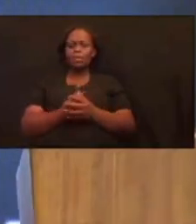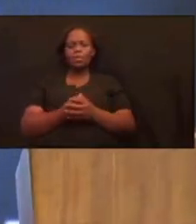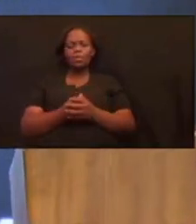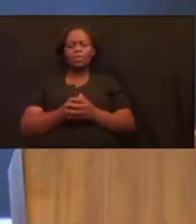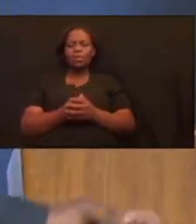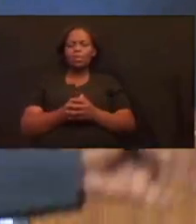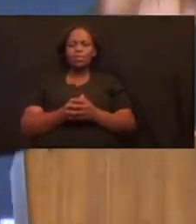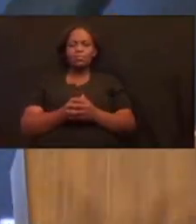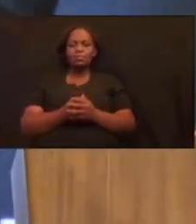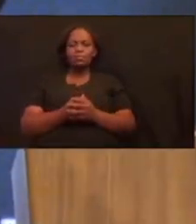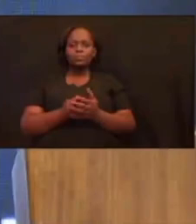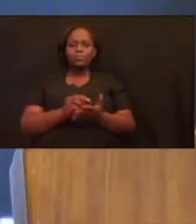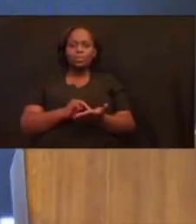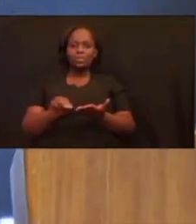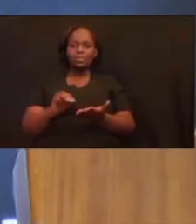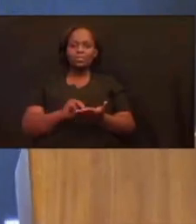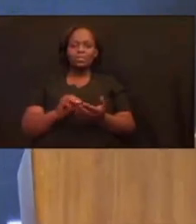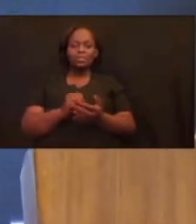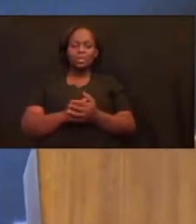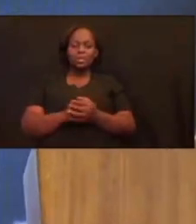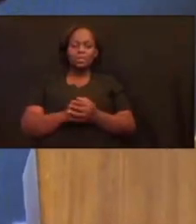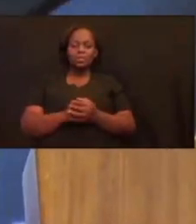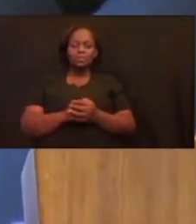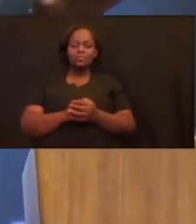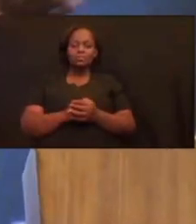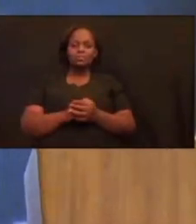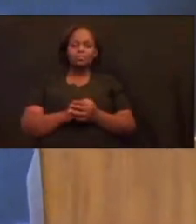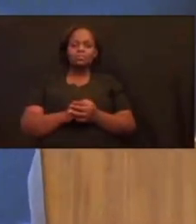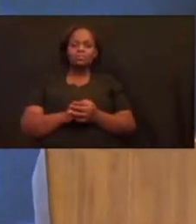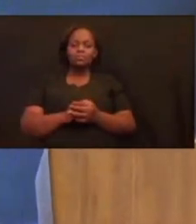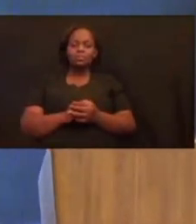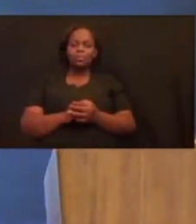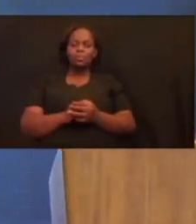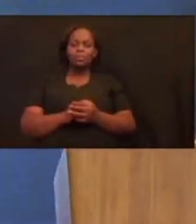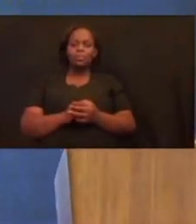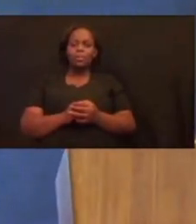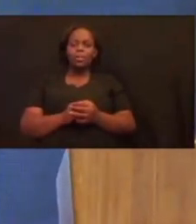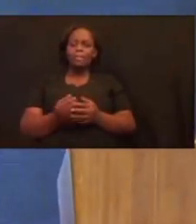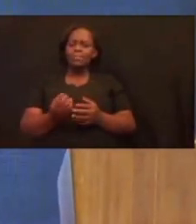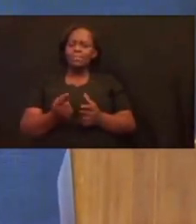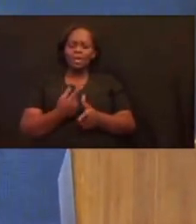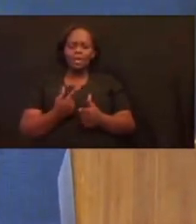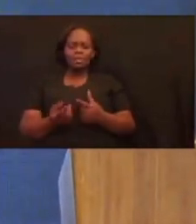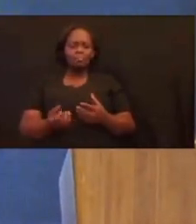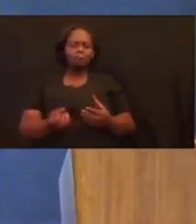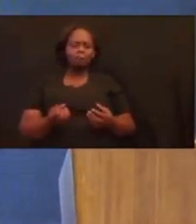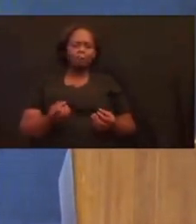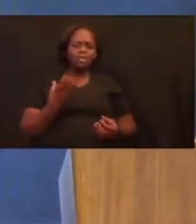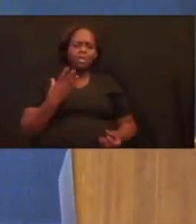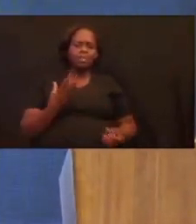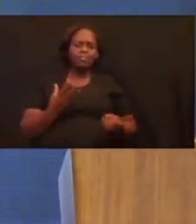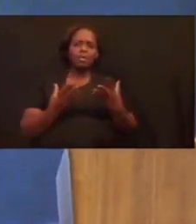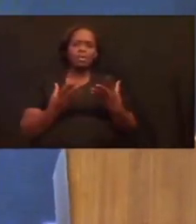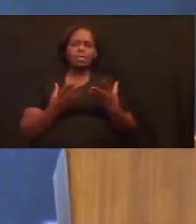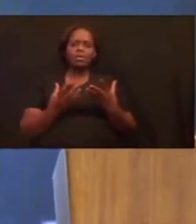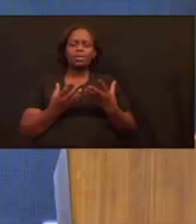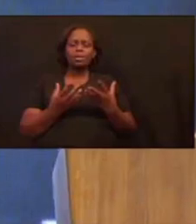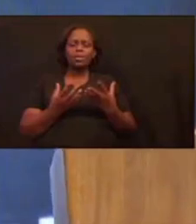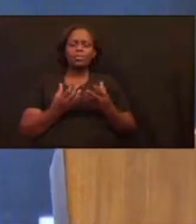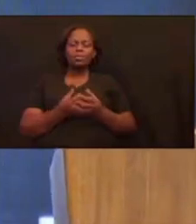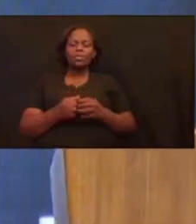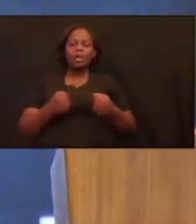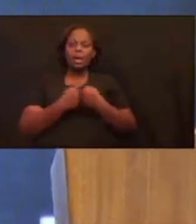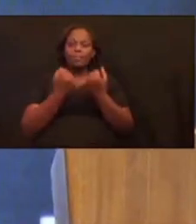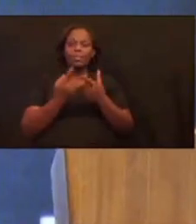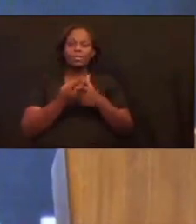to take a cup of water so they'll begin to minister the baptism and to minister miracles. And that was when the Lord opened my eyes. It was